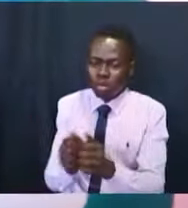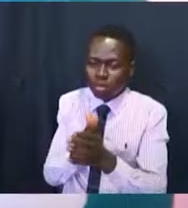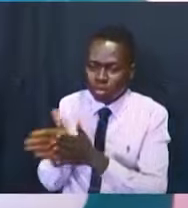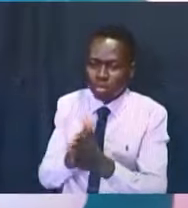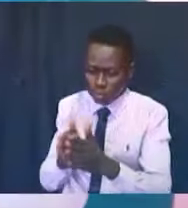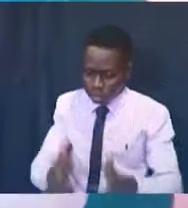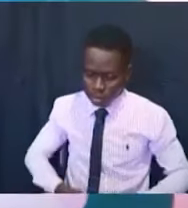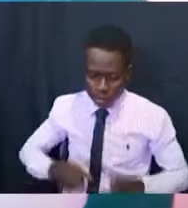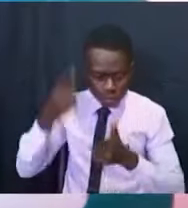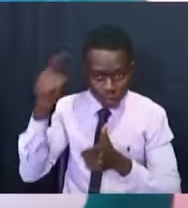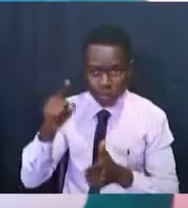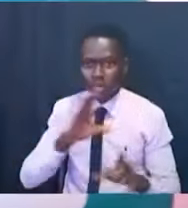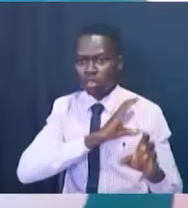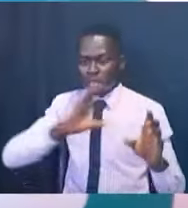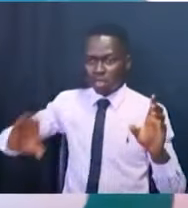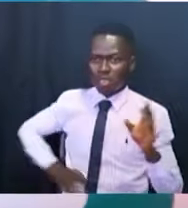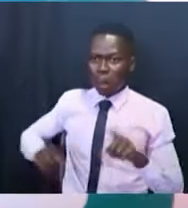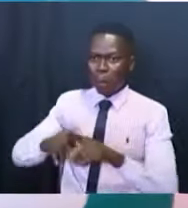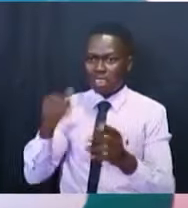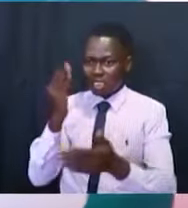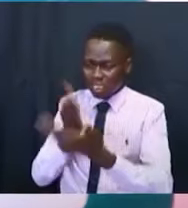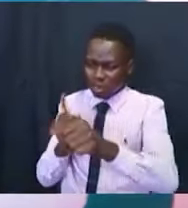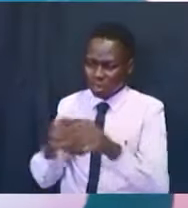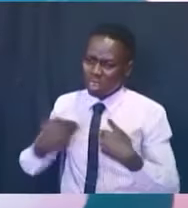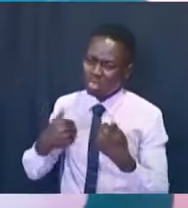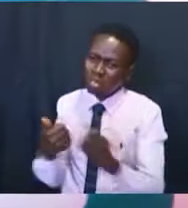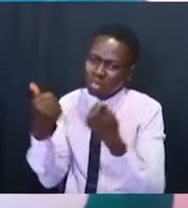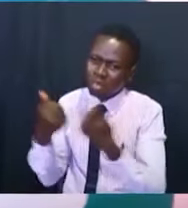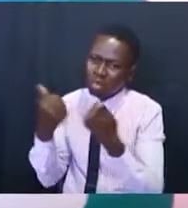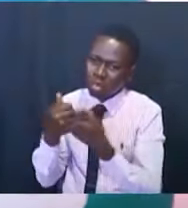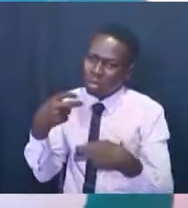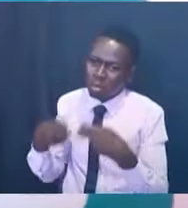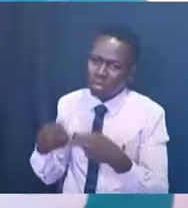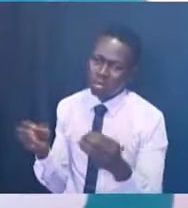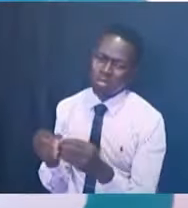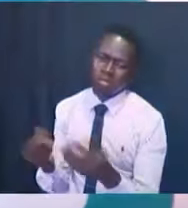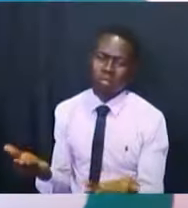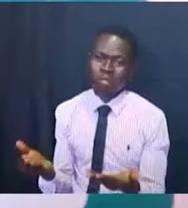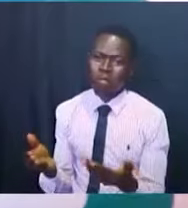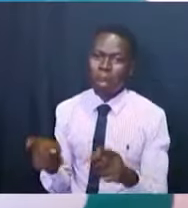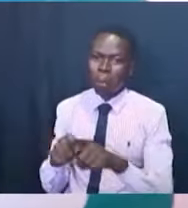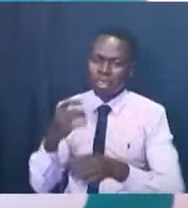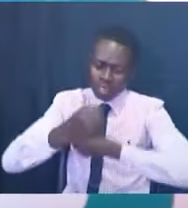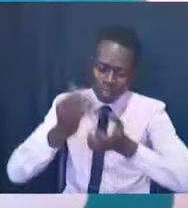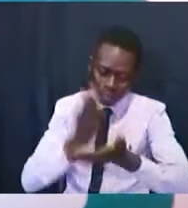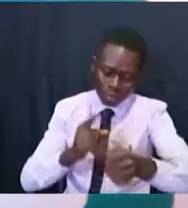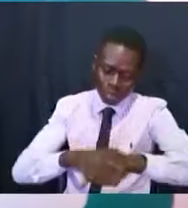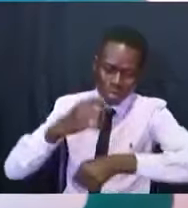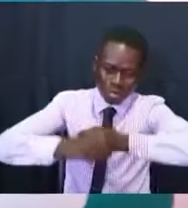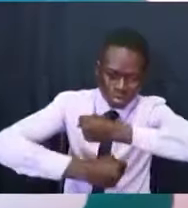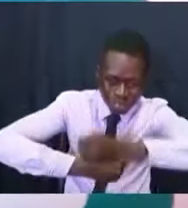a desire to live for Christ, soon find a mirage of challenges to their commitment and they struggle to know